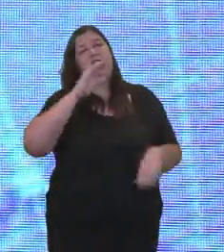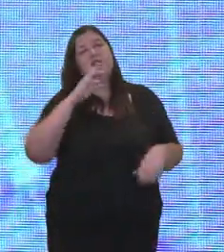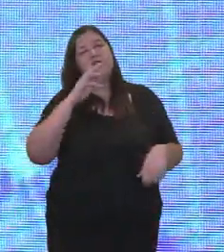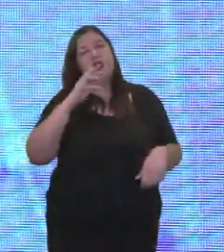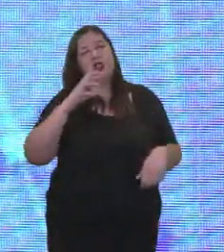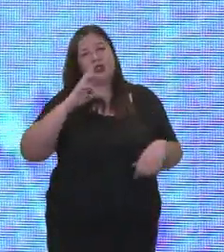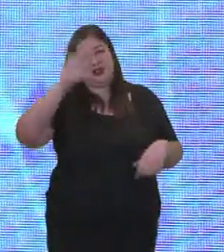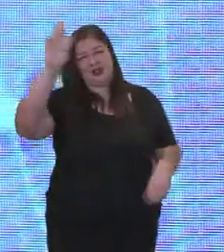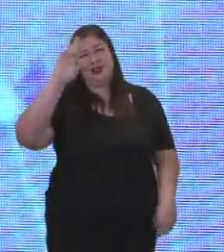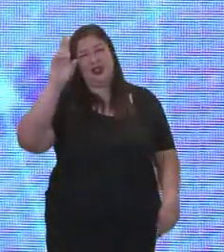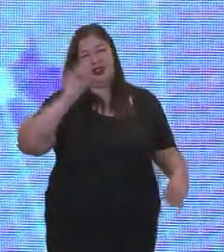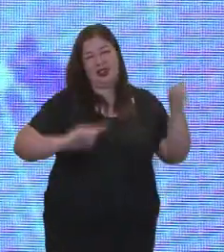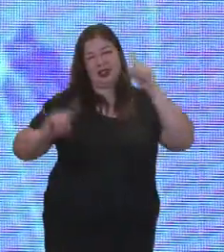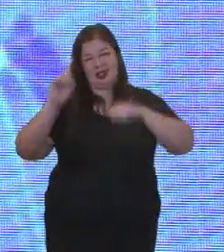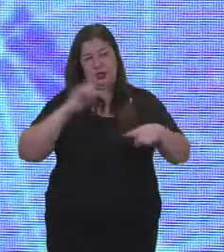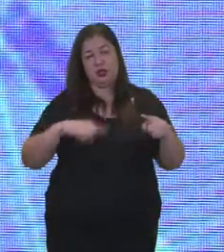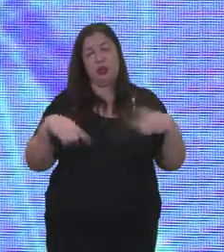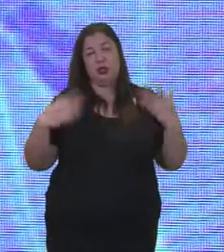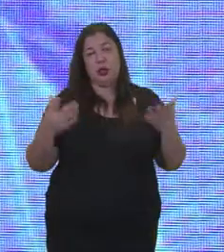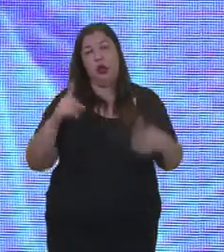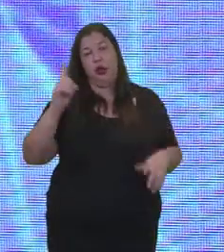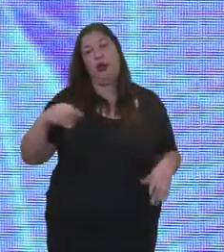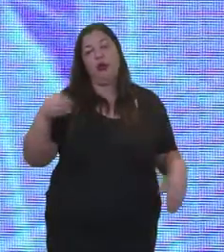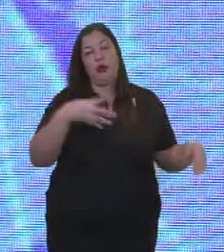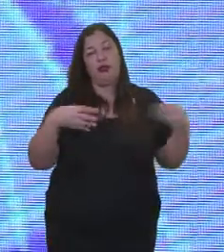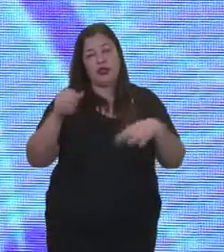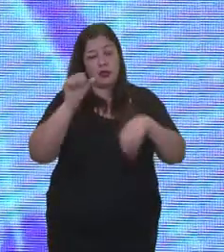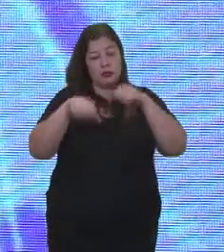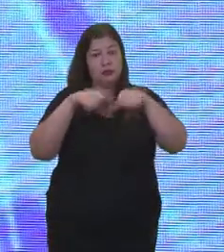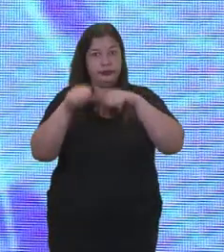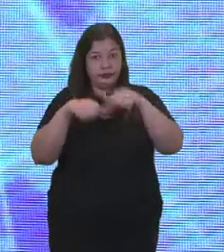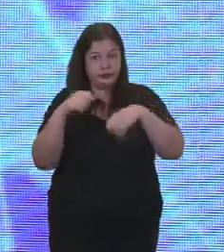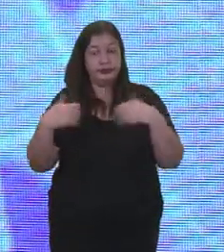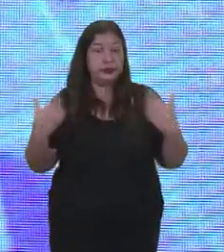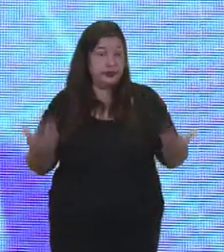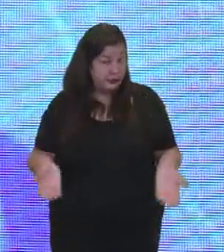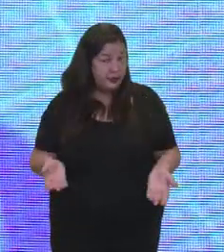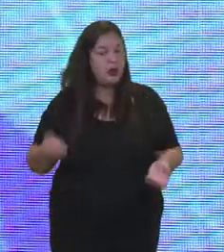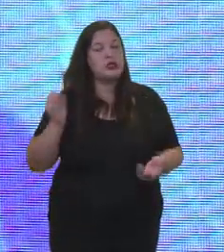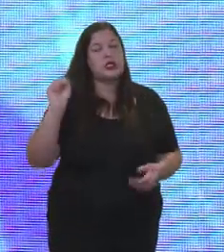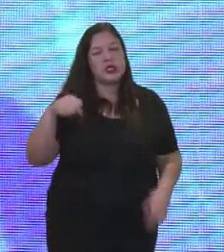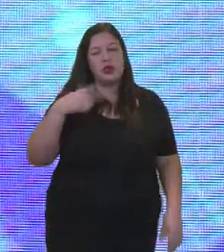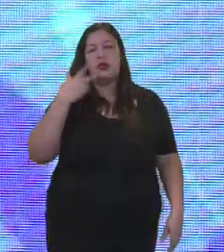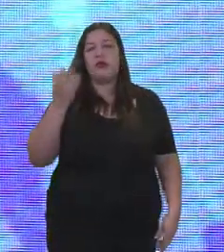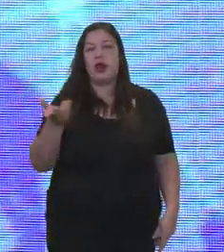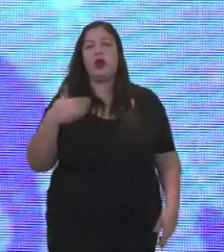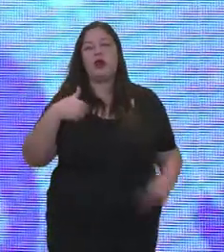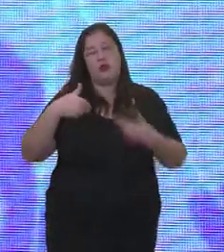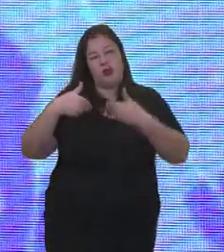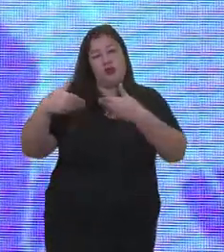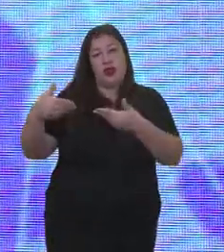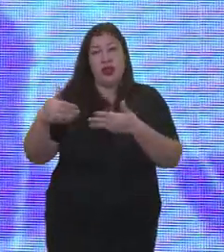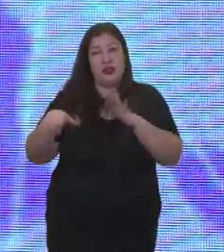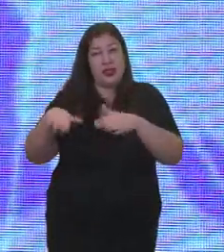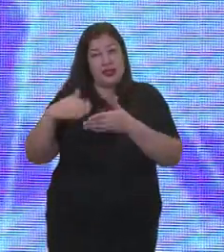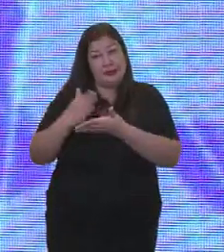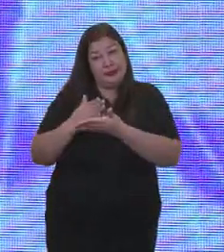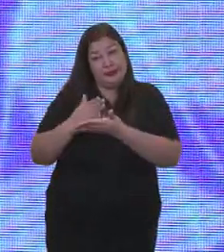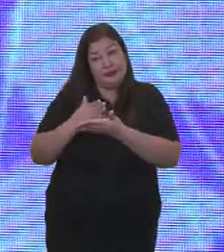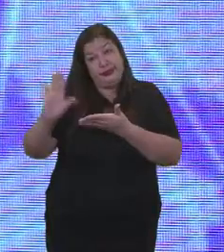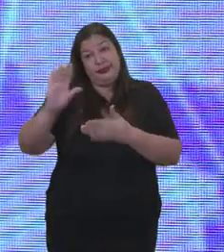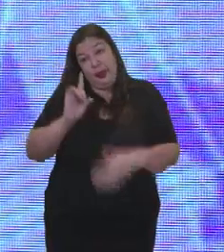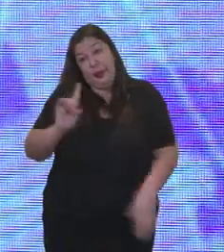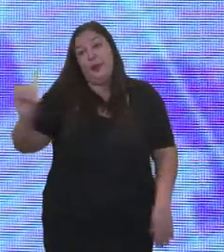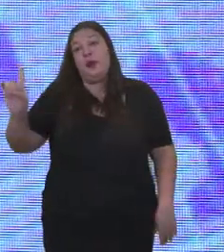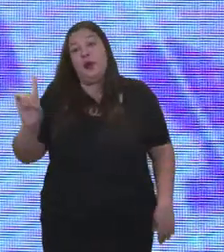bring more variety. And here's the transformation. It's so simple to say that. Often